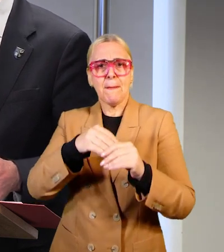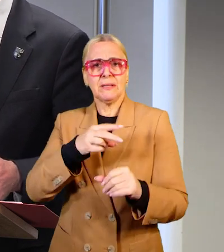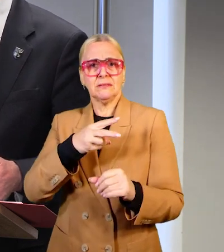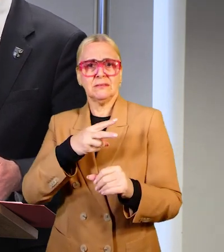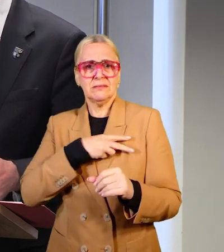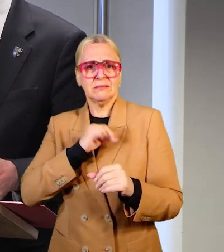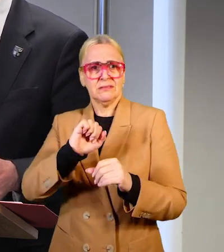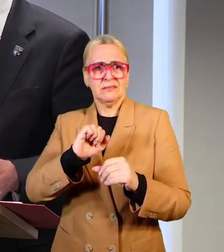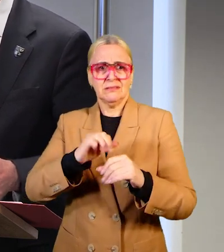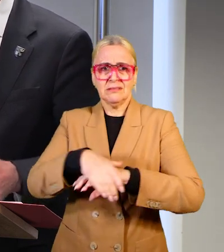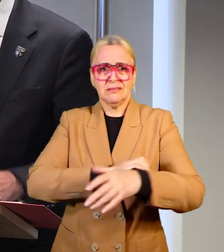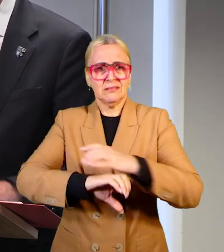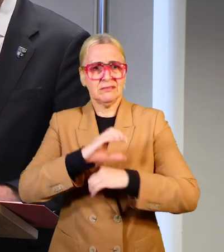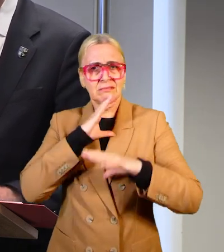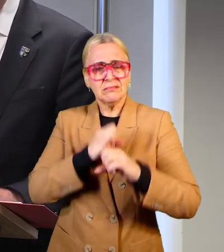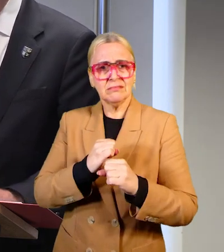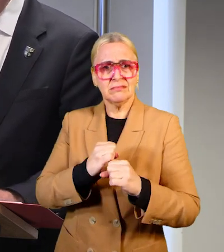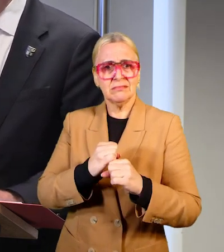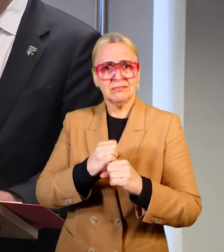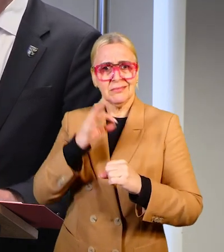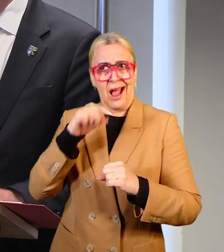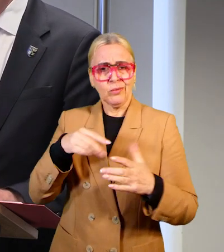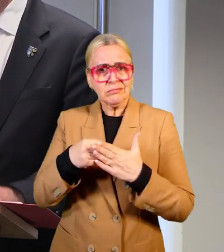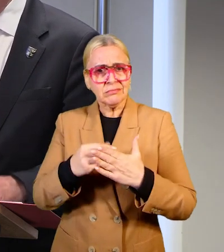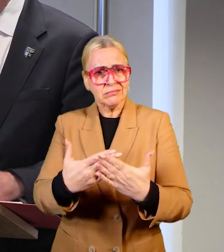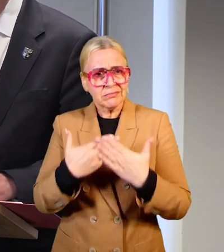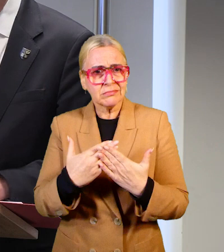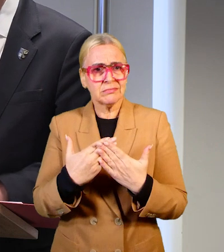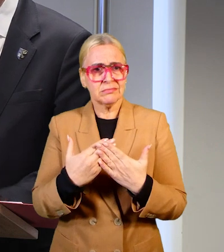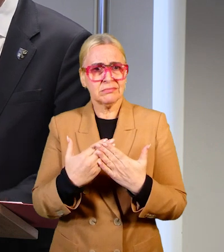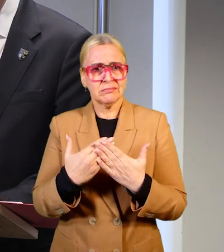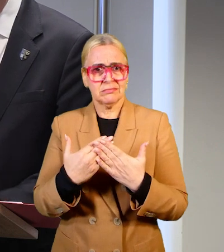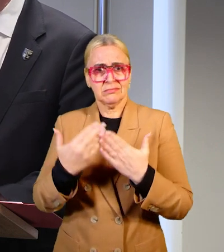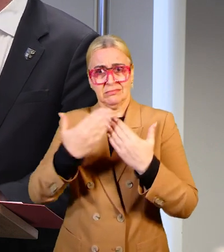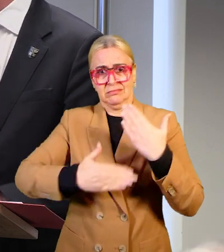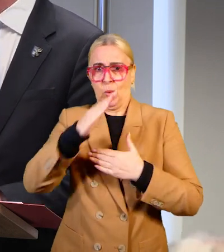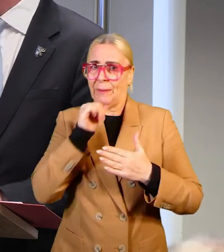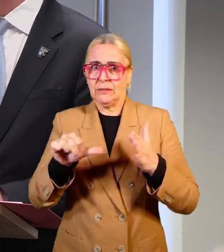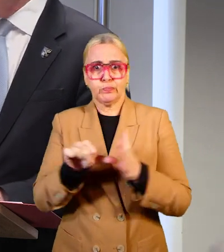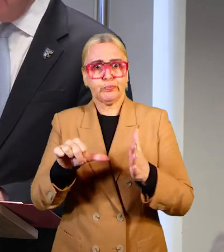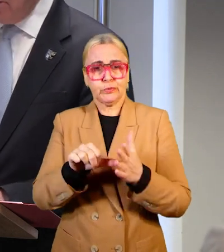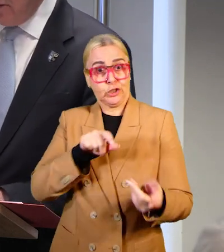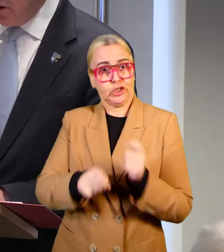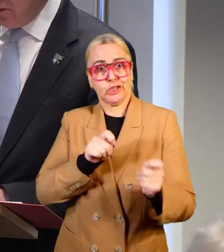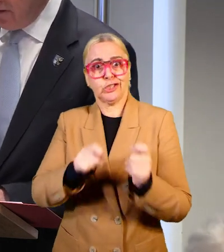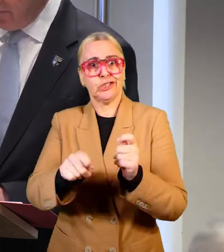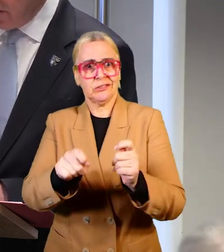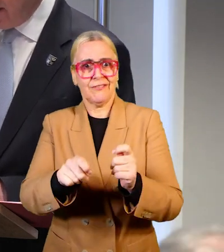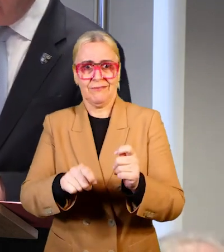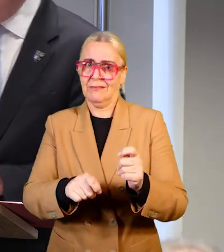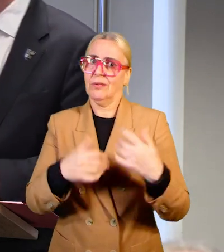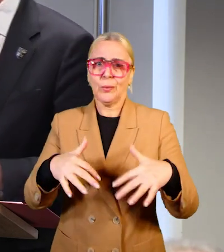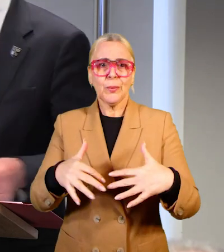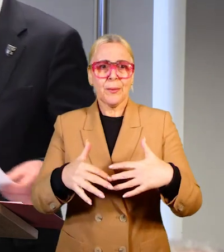updated. So, Mr. Chairman, can I thank members and officers for their diligence and dedication to ensuring